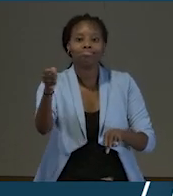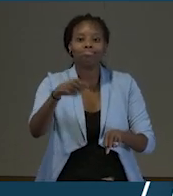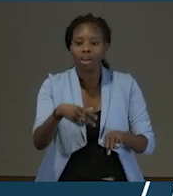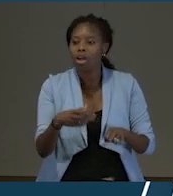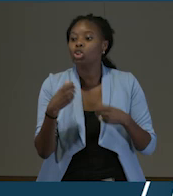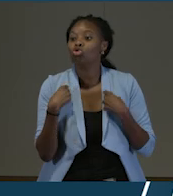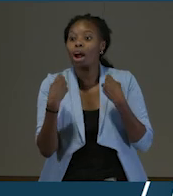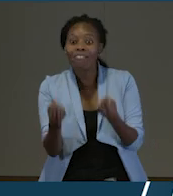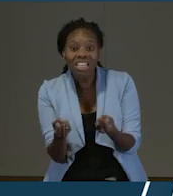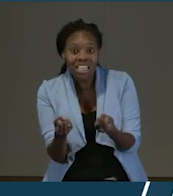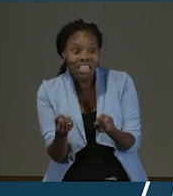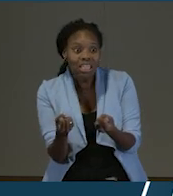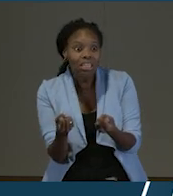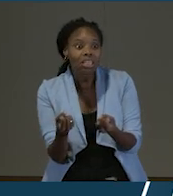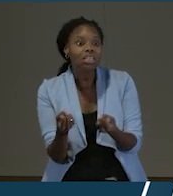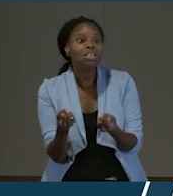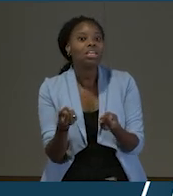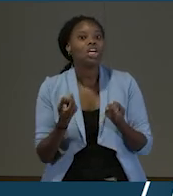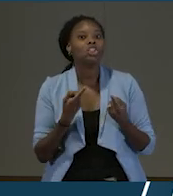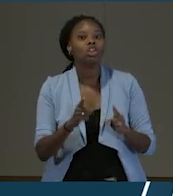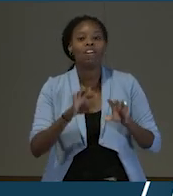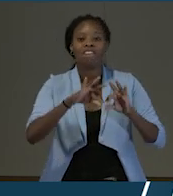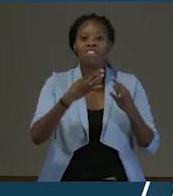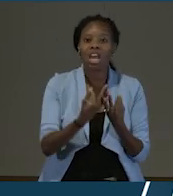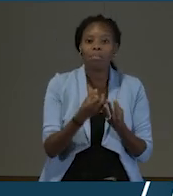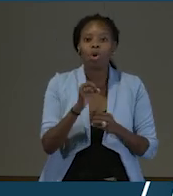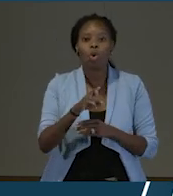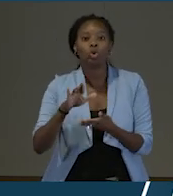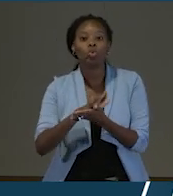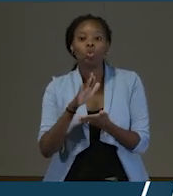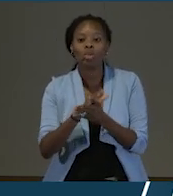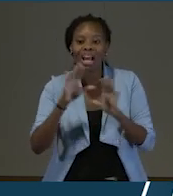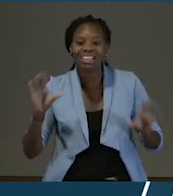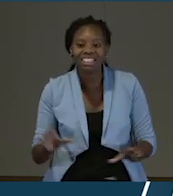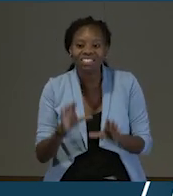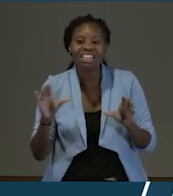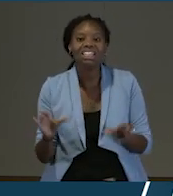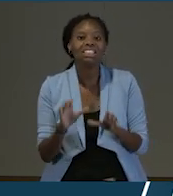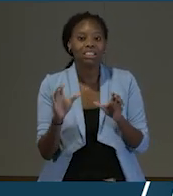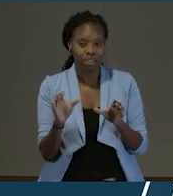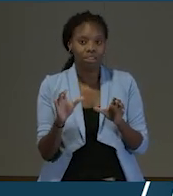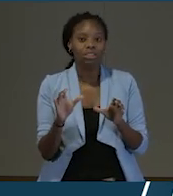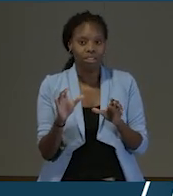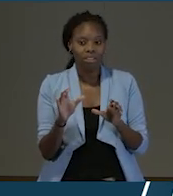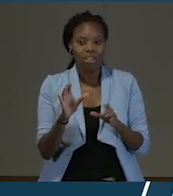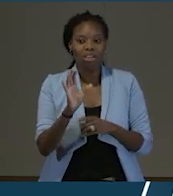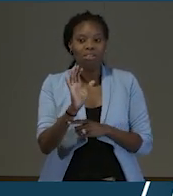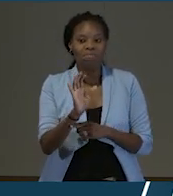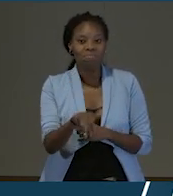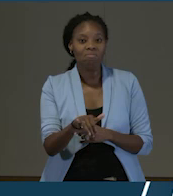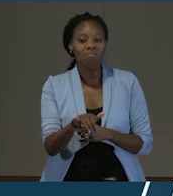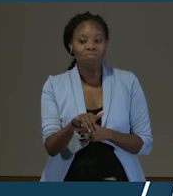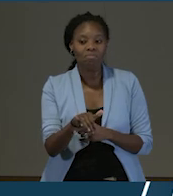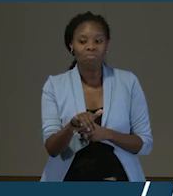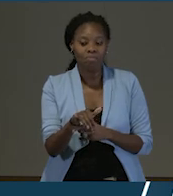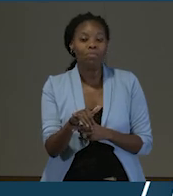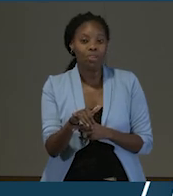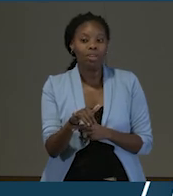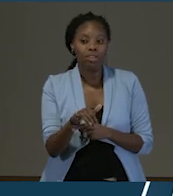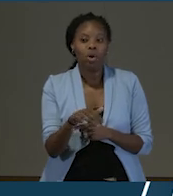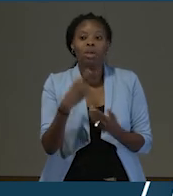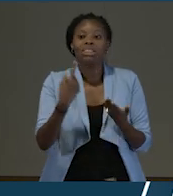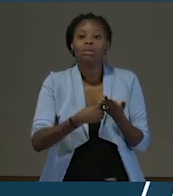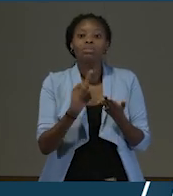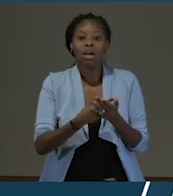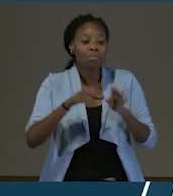right? During family and school activities, and we may not give them the importance that they have. Within all of these